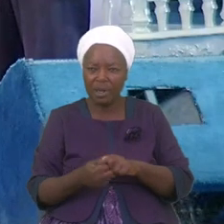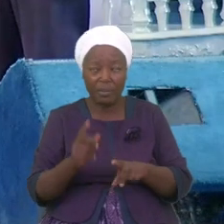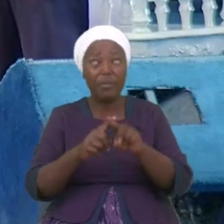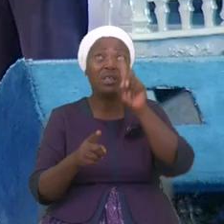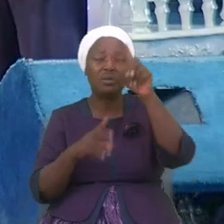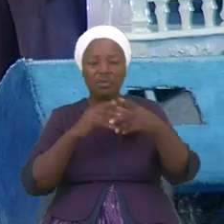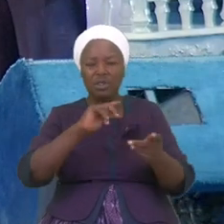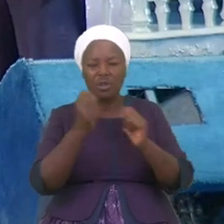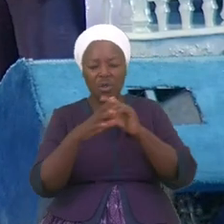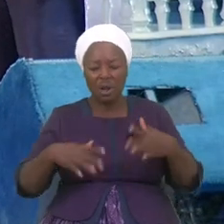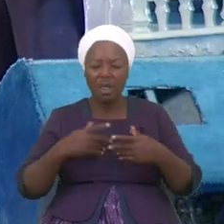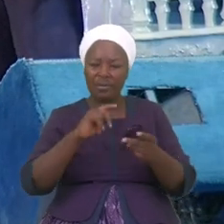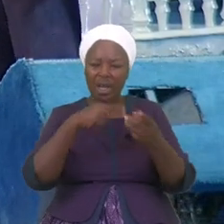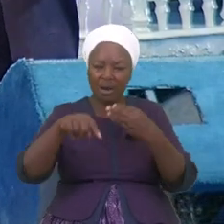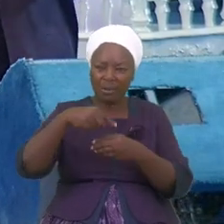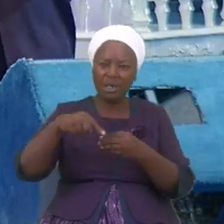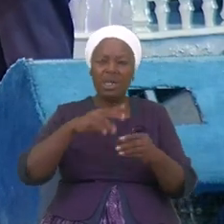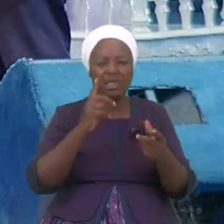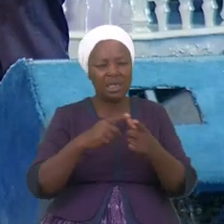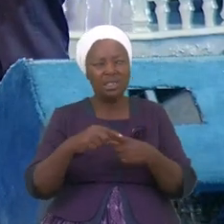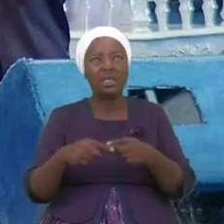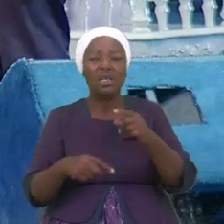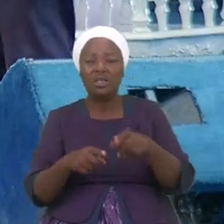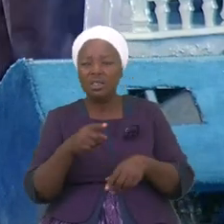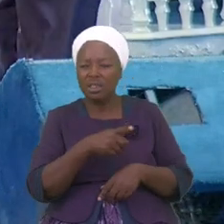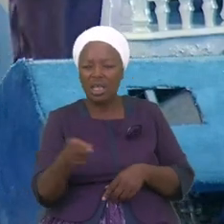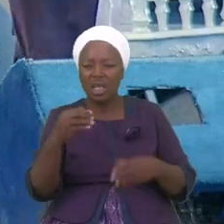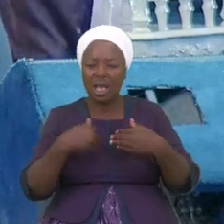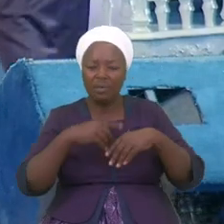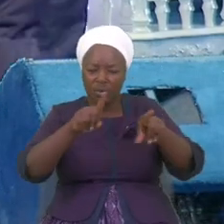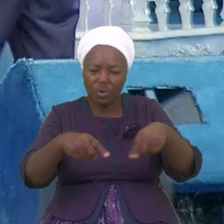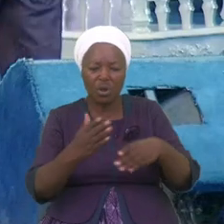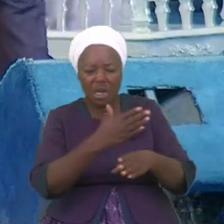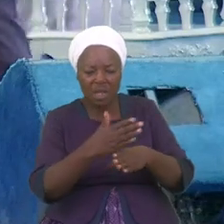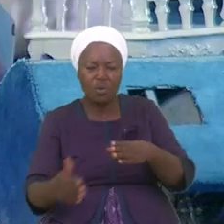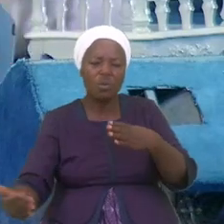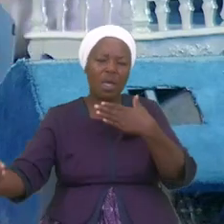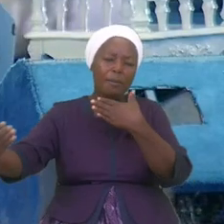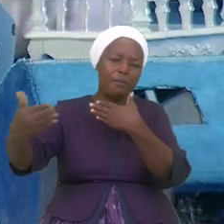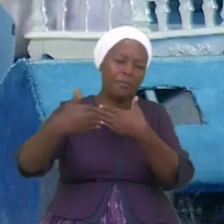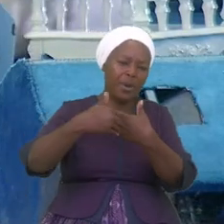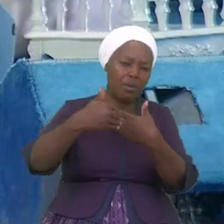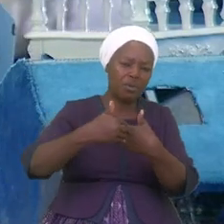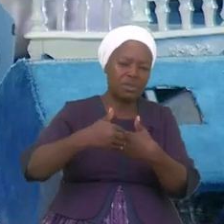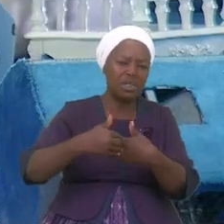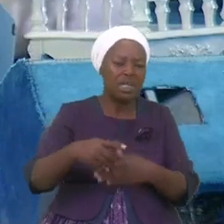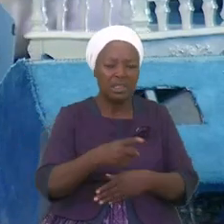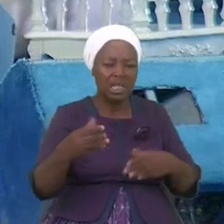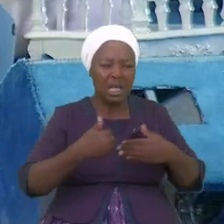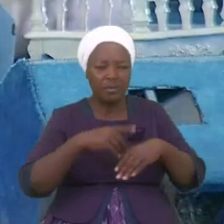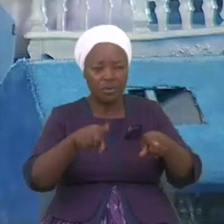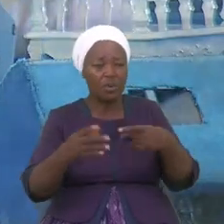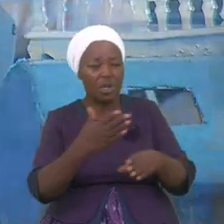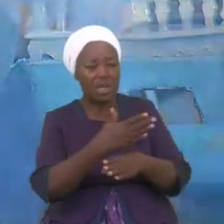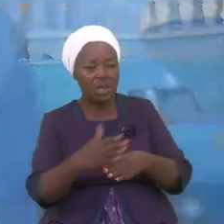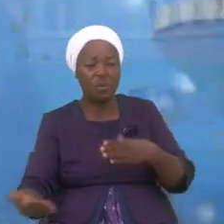they are gone away backward. They are gone away backward. There are many ways in